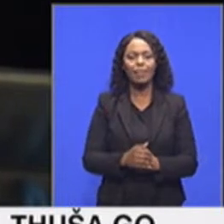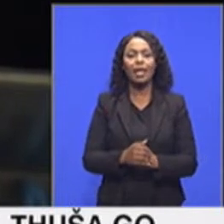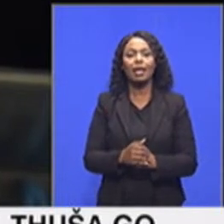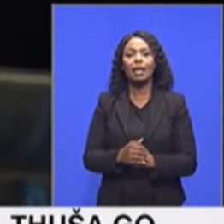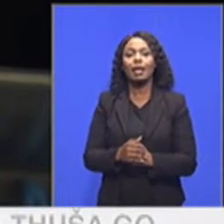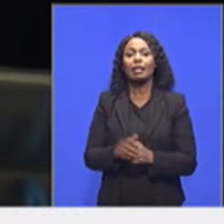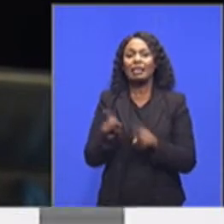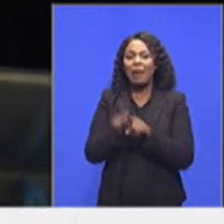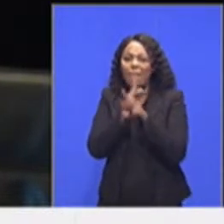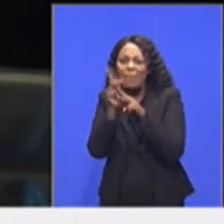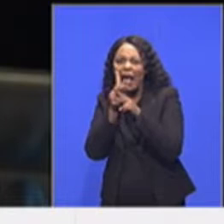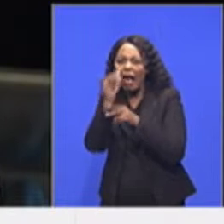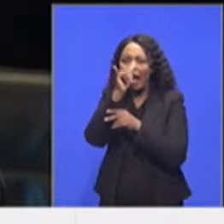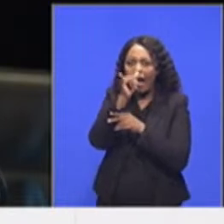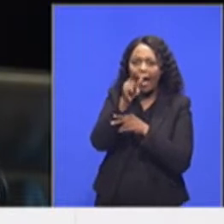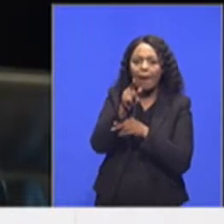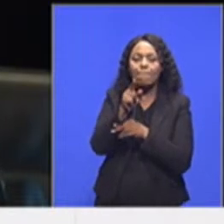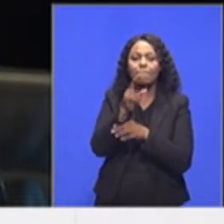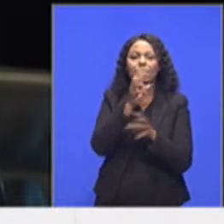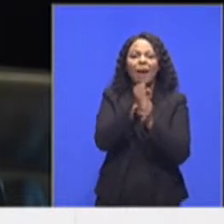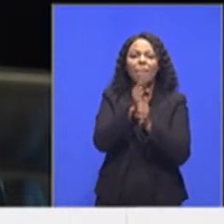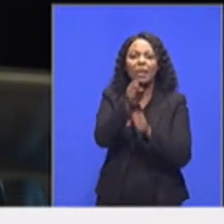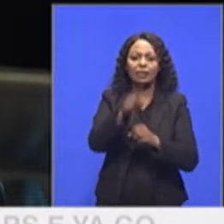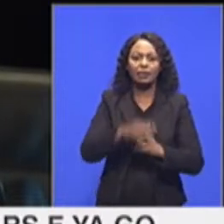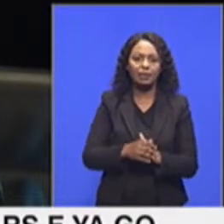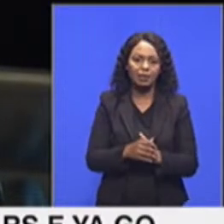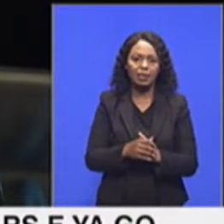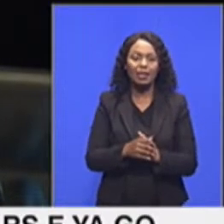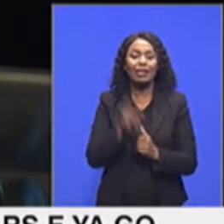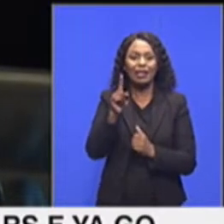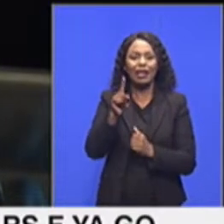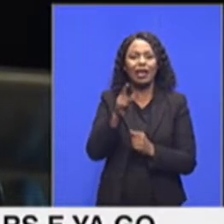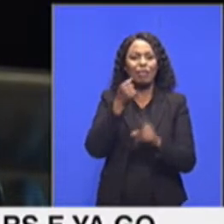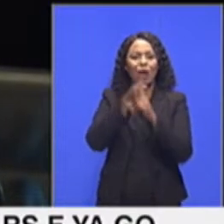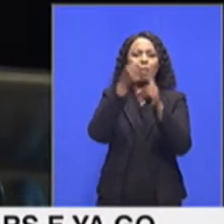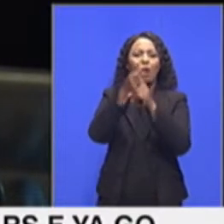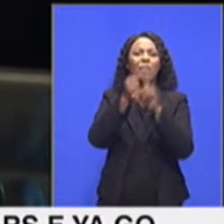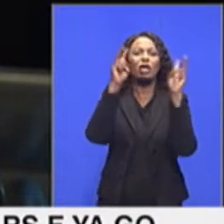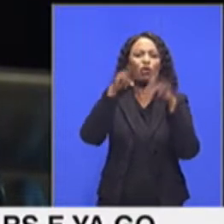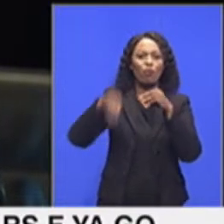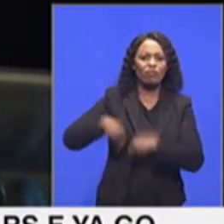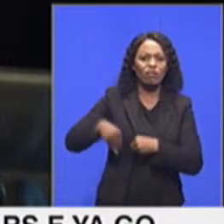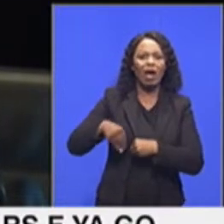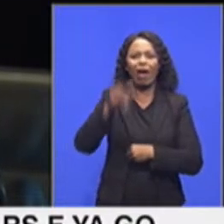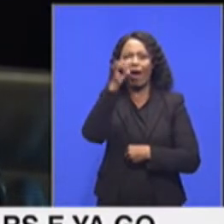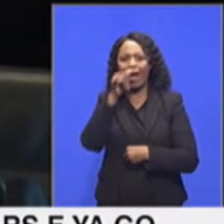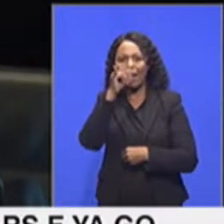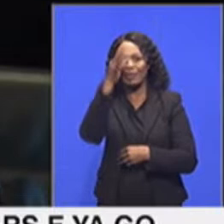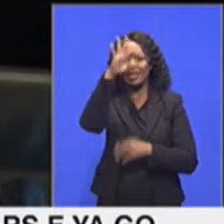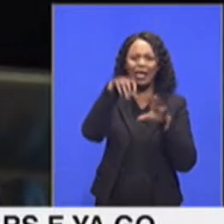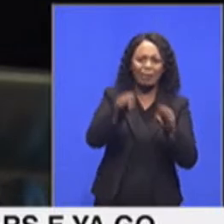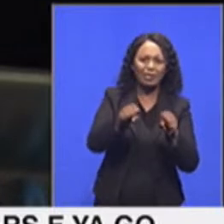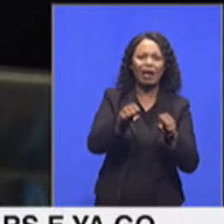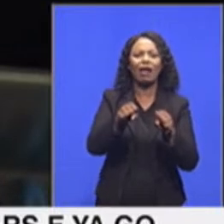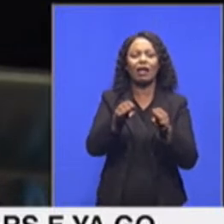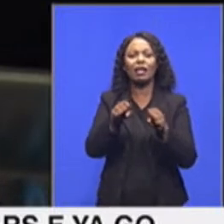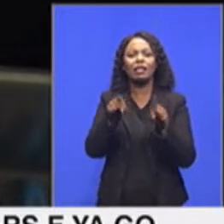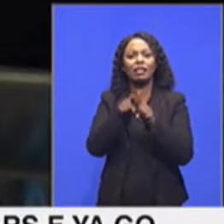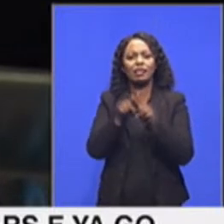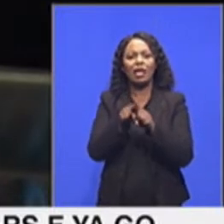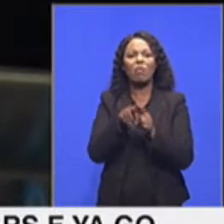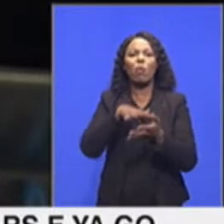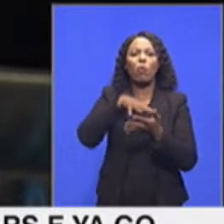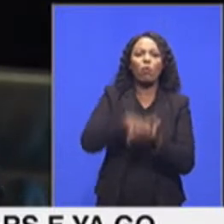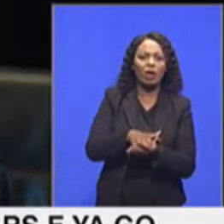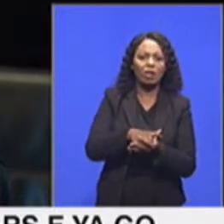FATF issues is part of the broader fight against corruption, crime, state capture, and the deliberate weakening of